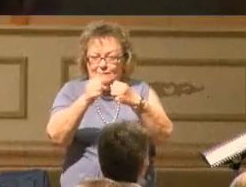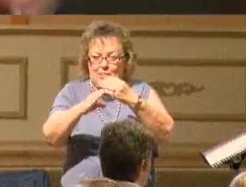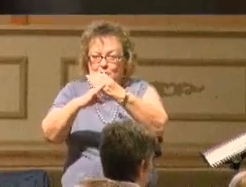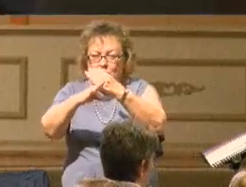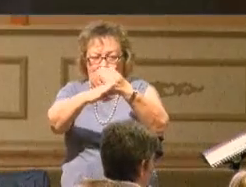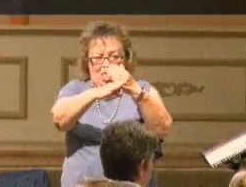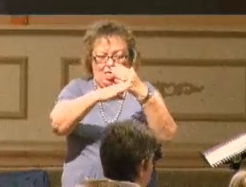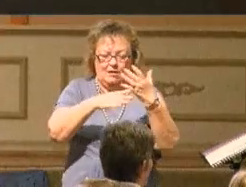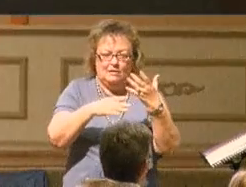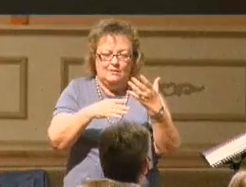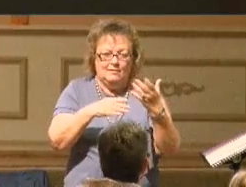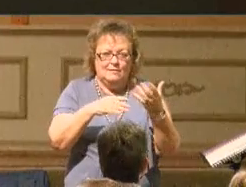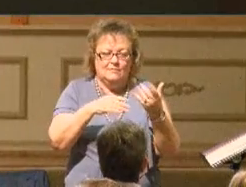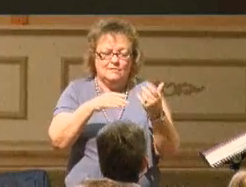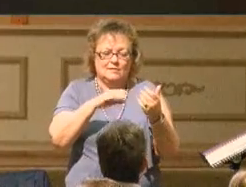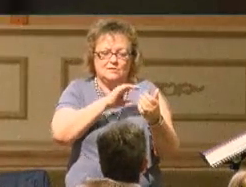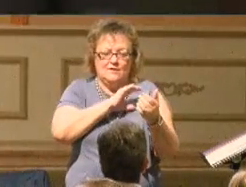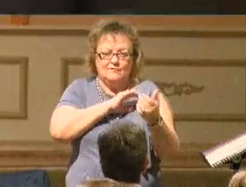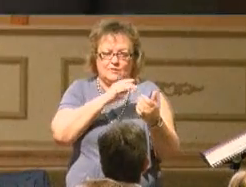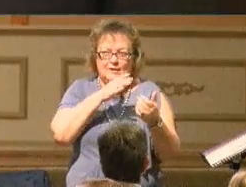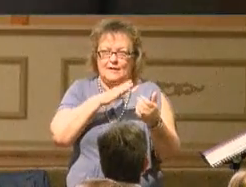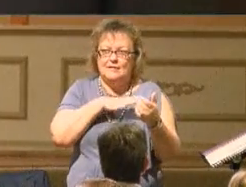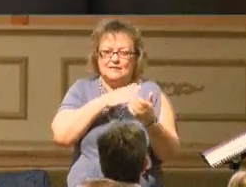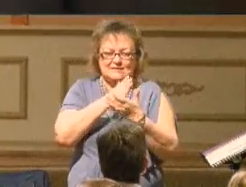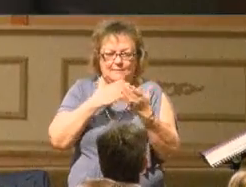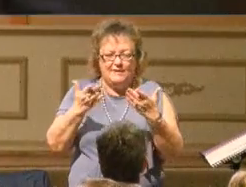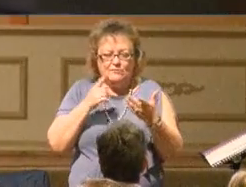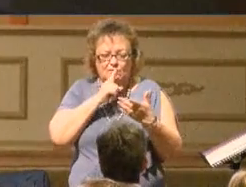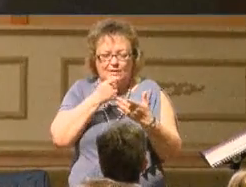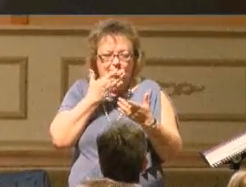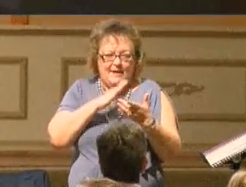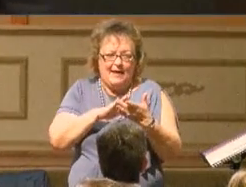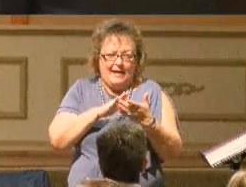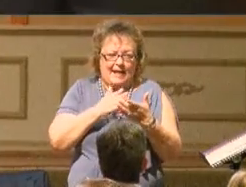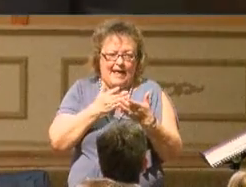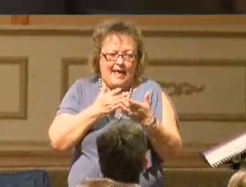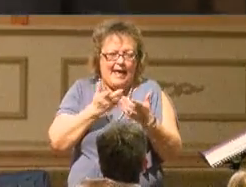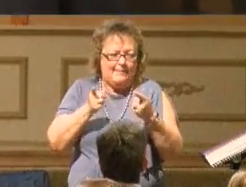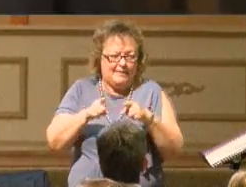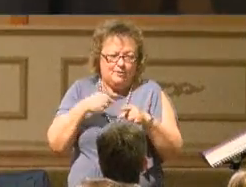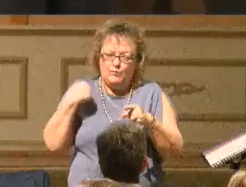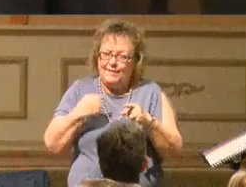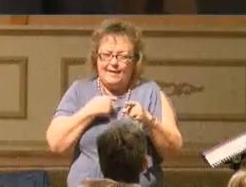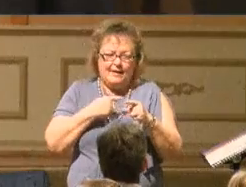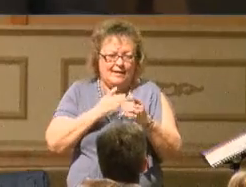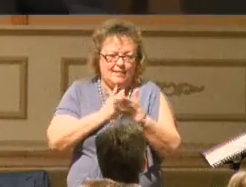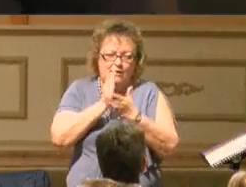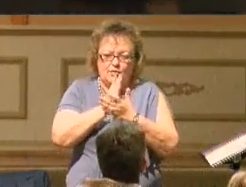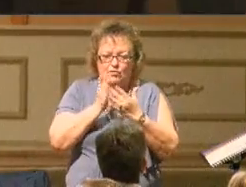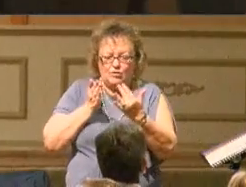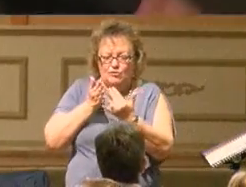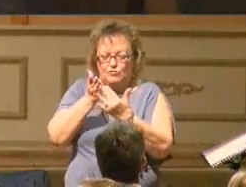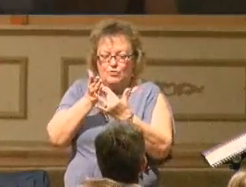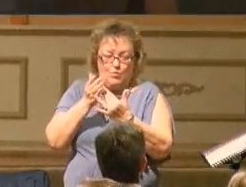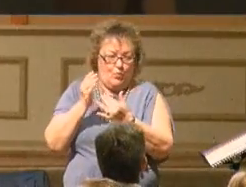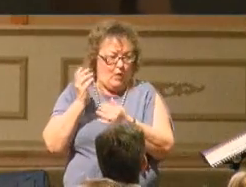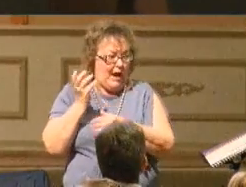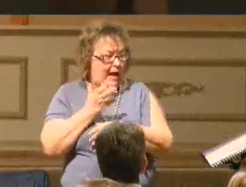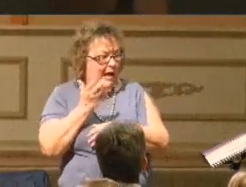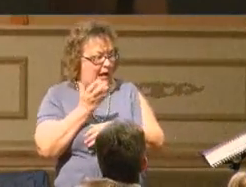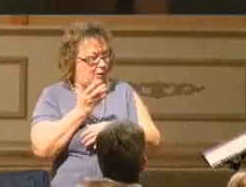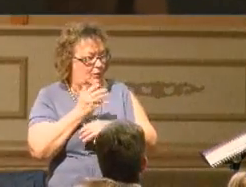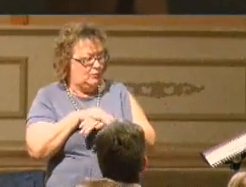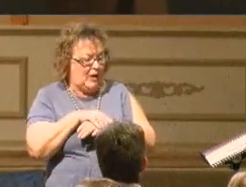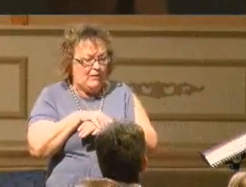And this officer lady, she said, there's something really bad going on. We can't let you through. I thought, wow,